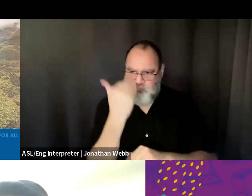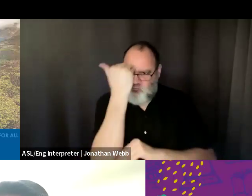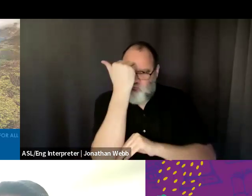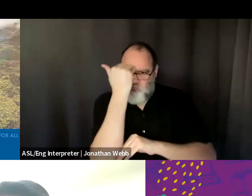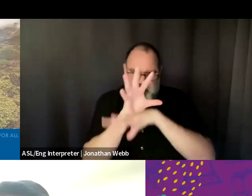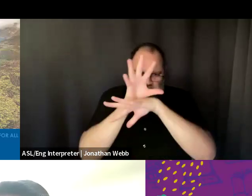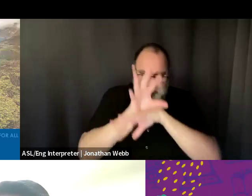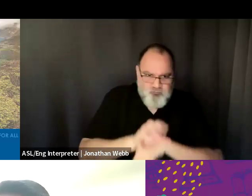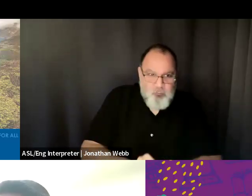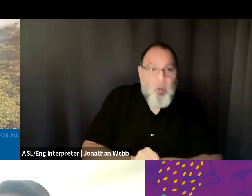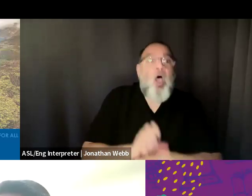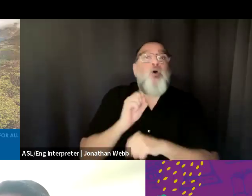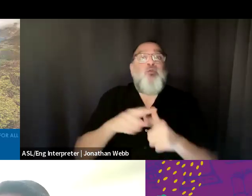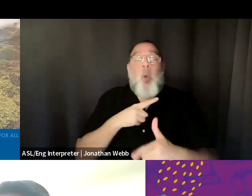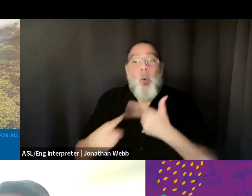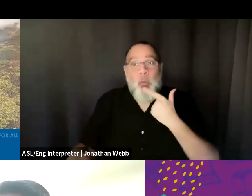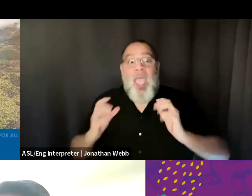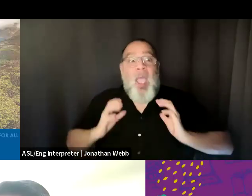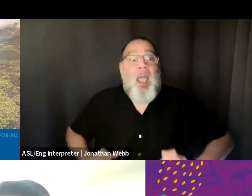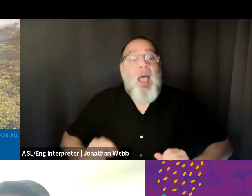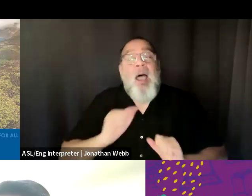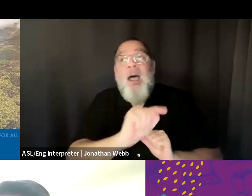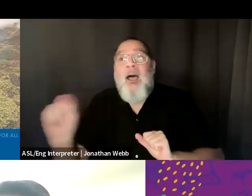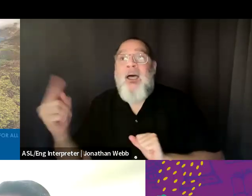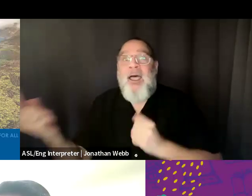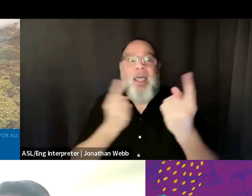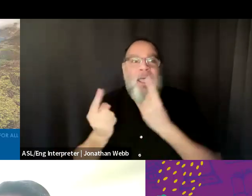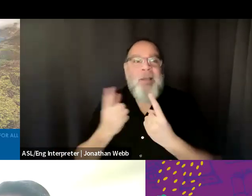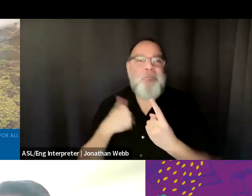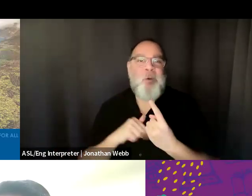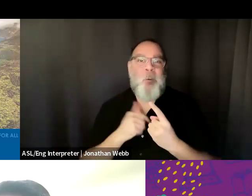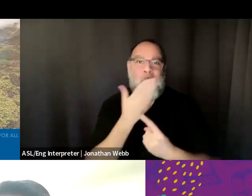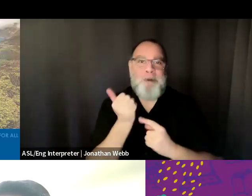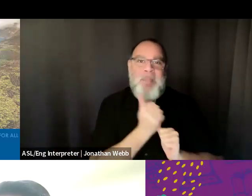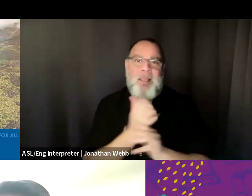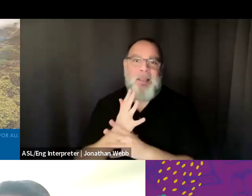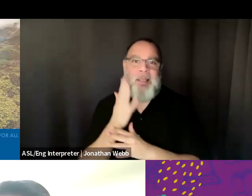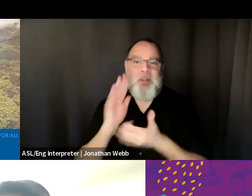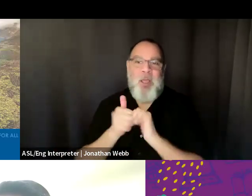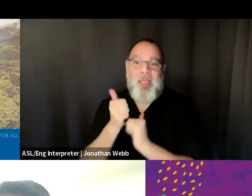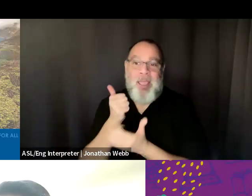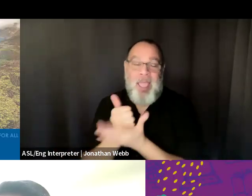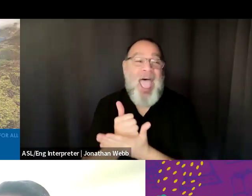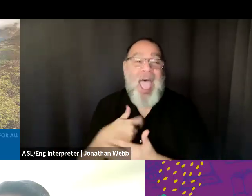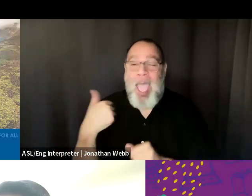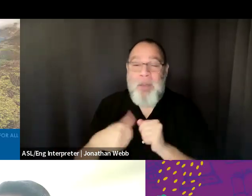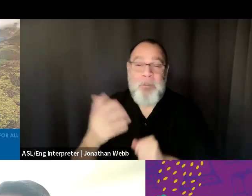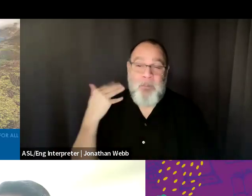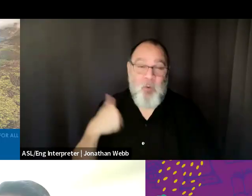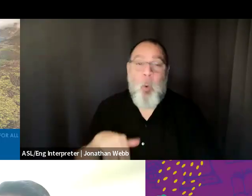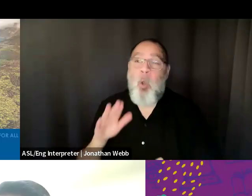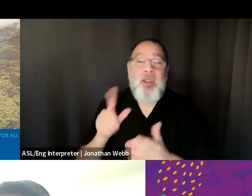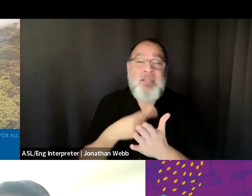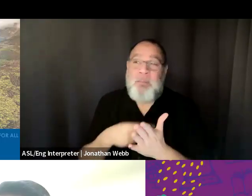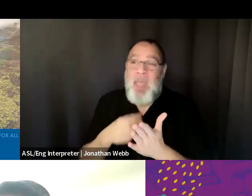changes that patrons will come in and ask them about. I remember my frontline staff days, and sometimes people would come in with a brand new smartphone, and you're like,